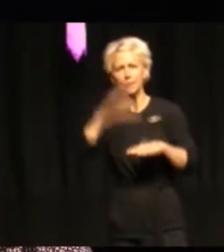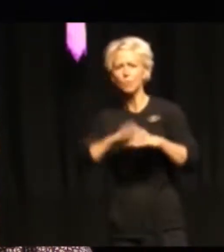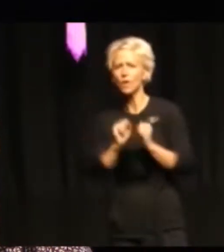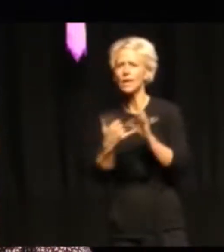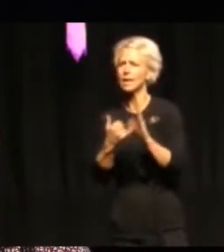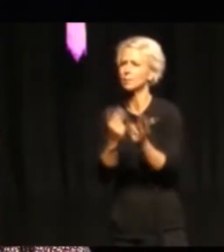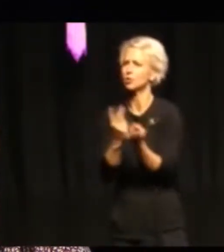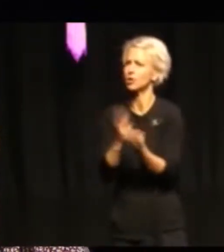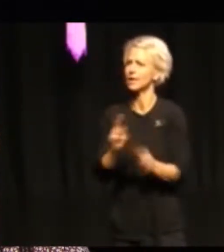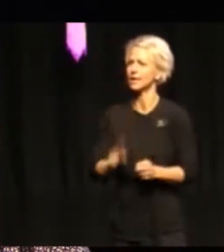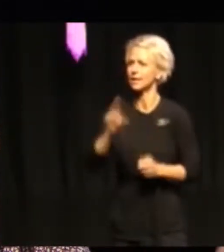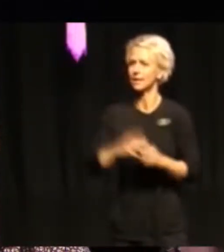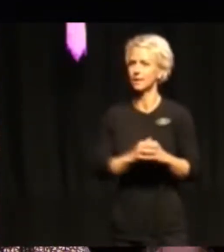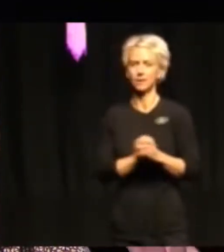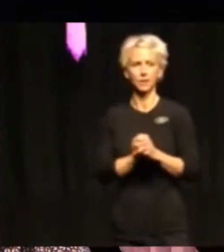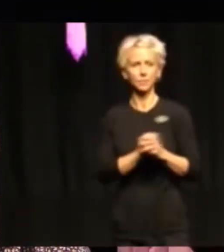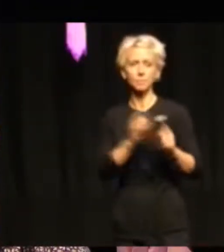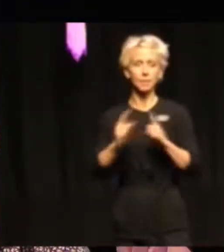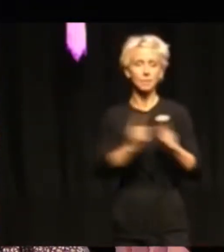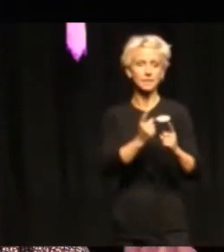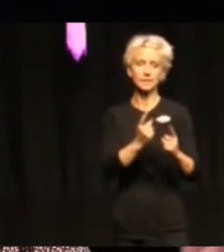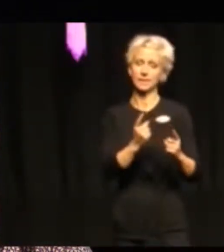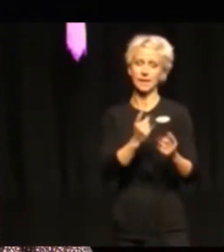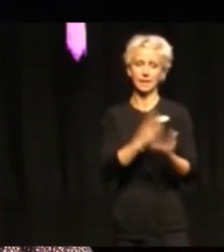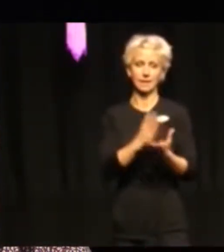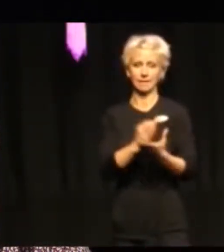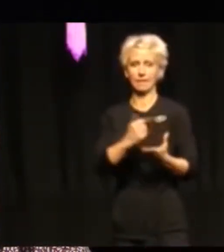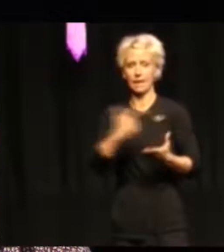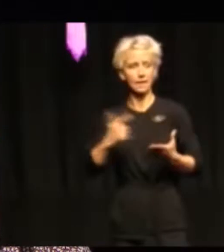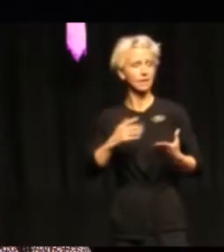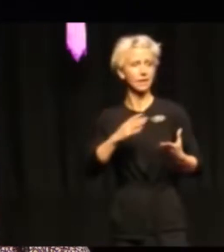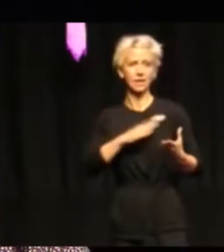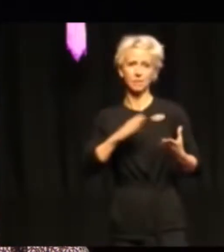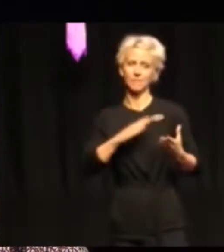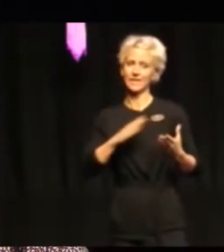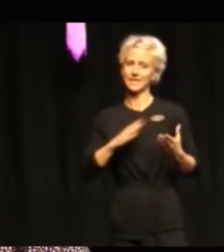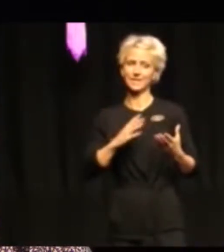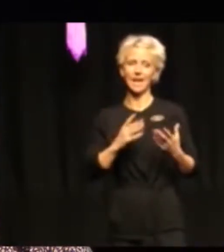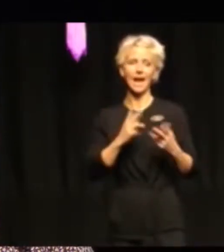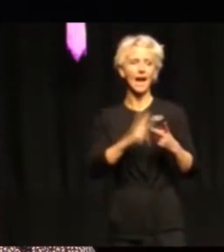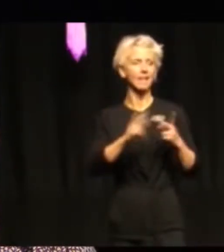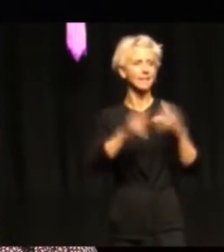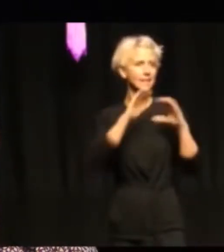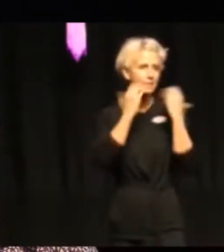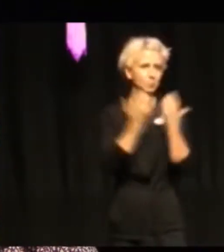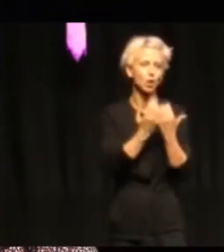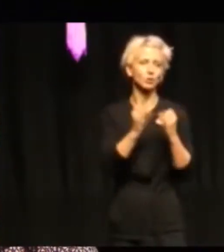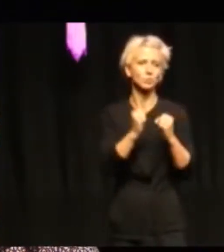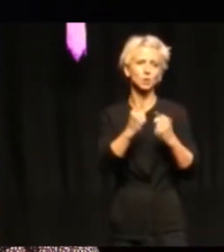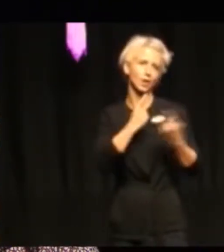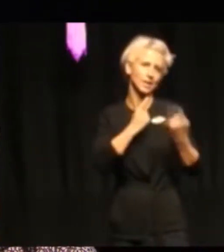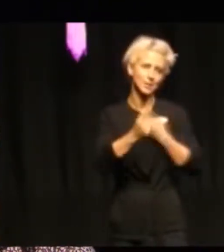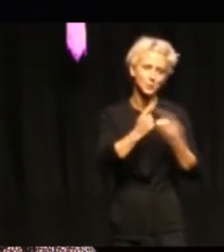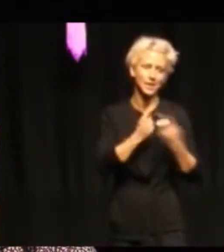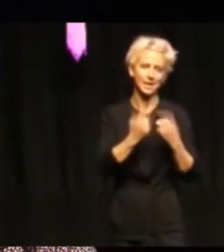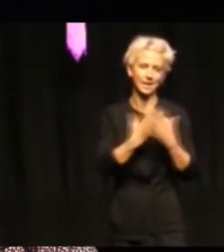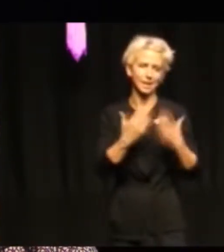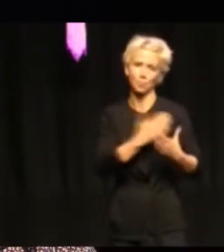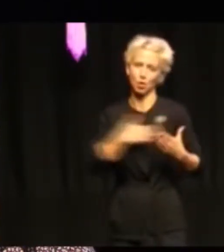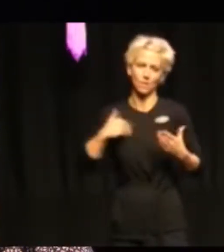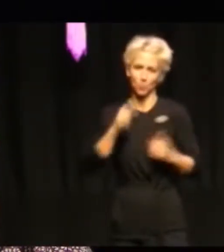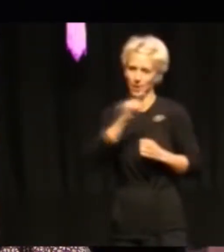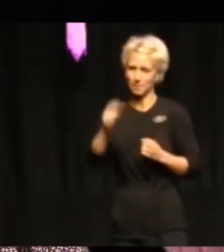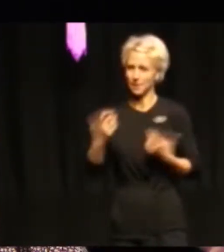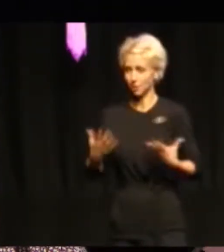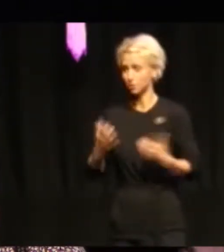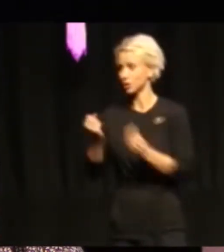know, the Human Rights Forum will entail a number of different seminars and discussions on economic, social, and cultural rights.